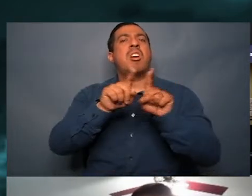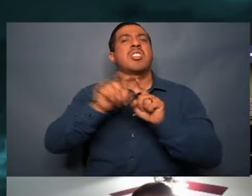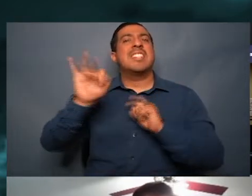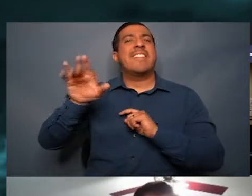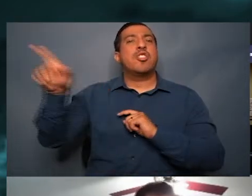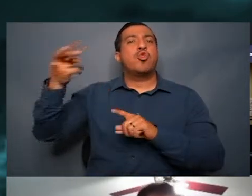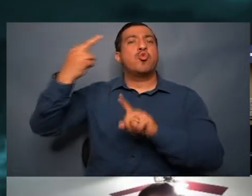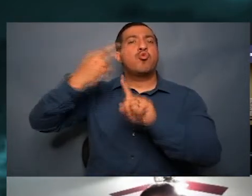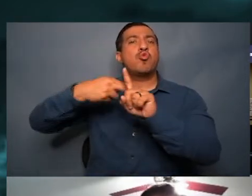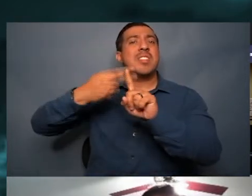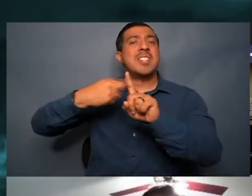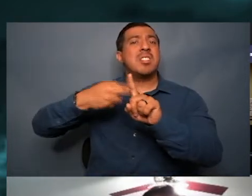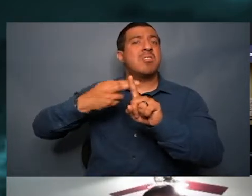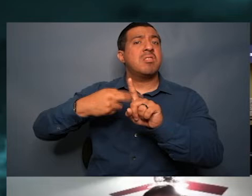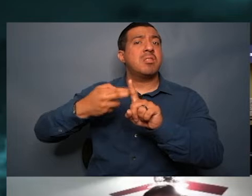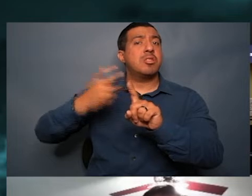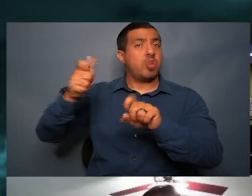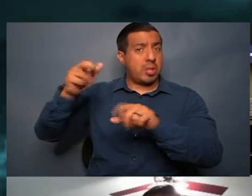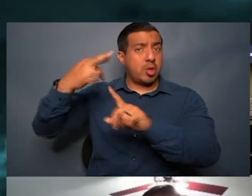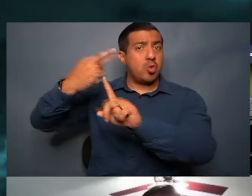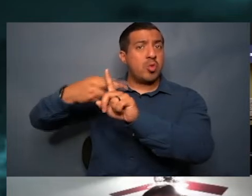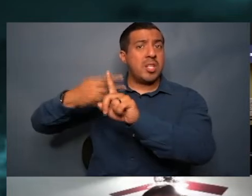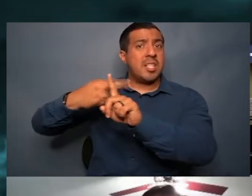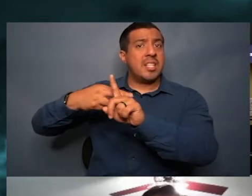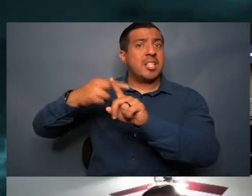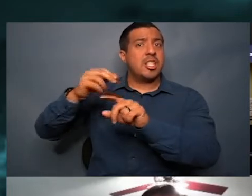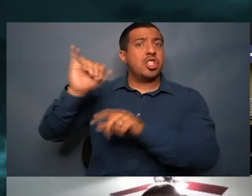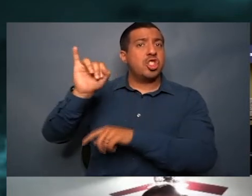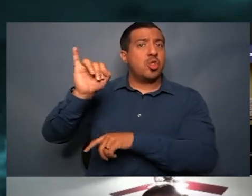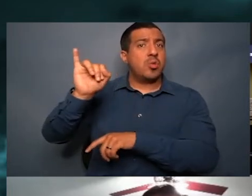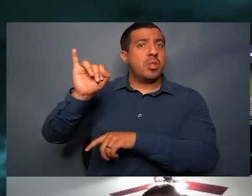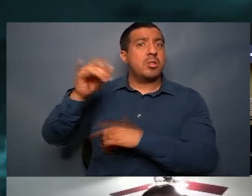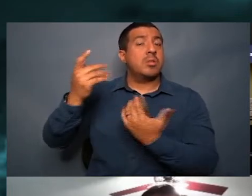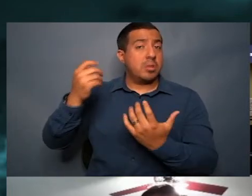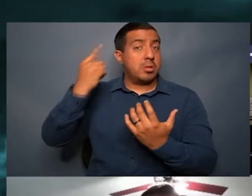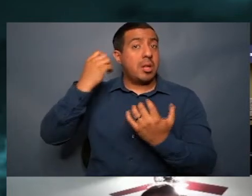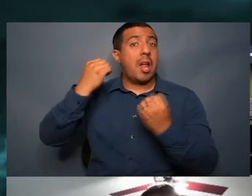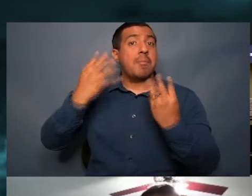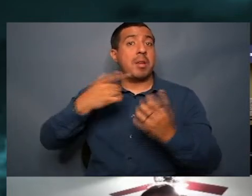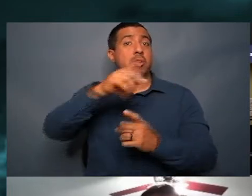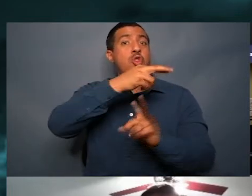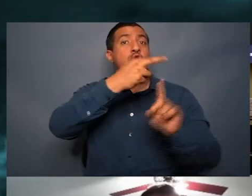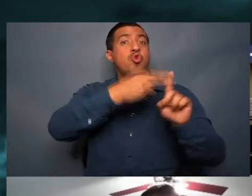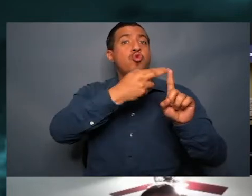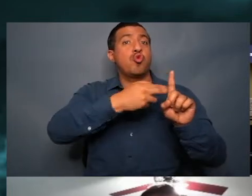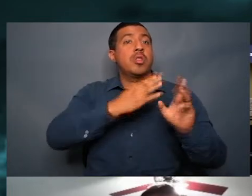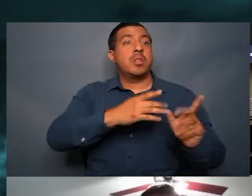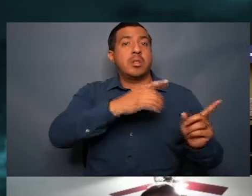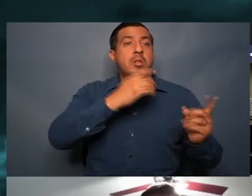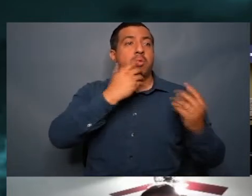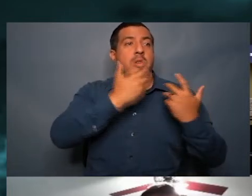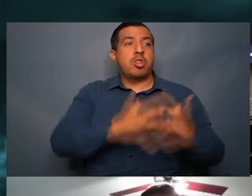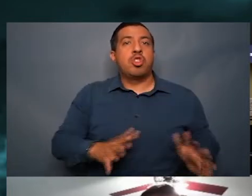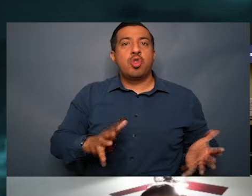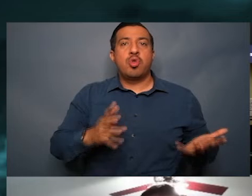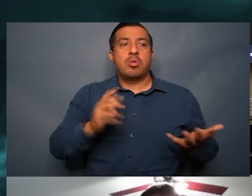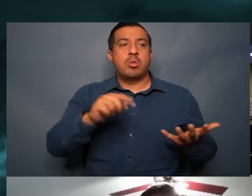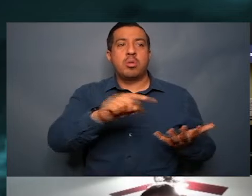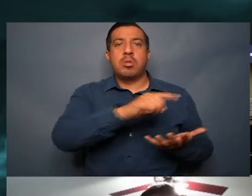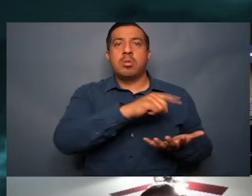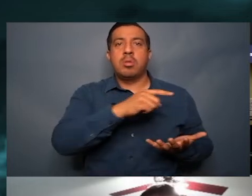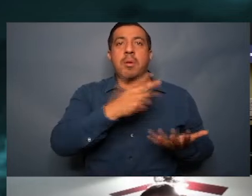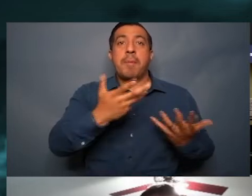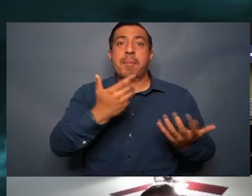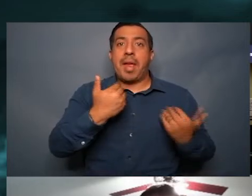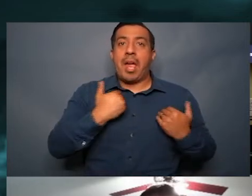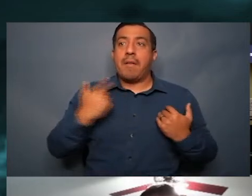renter, get rental insurance for your contents. There are a lot of renters out there and they lose their contents, while the homeowner might